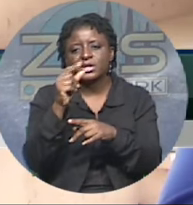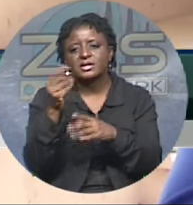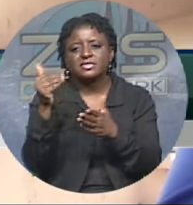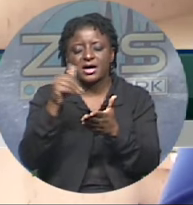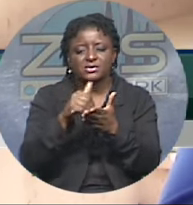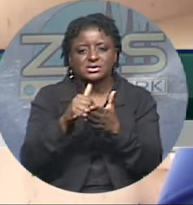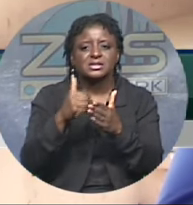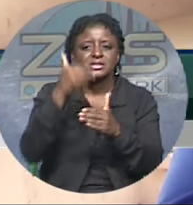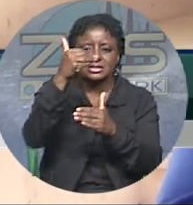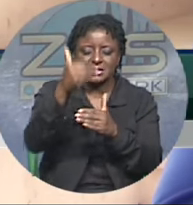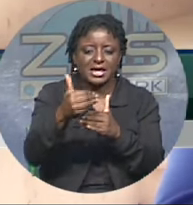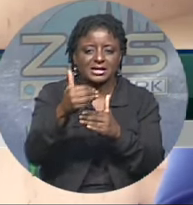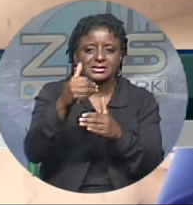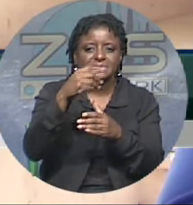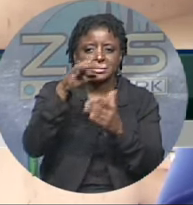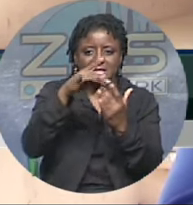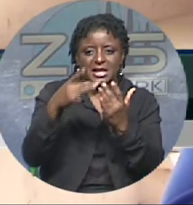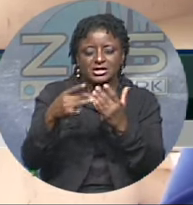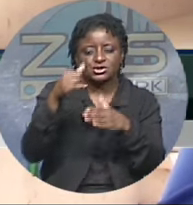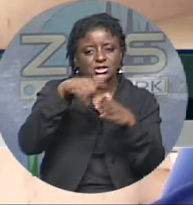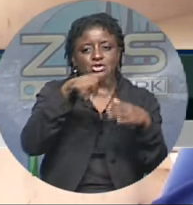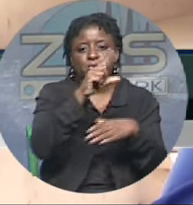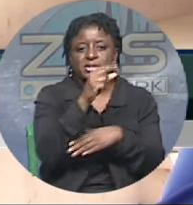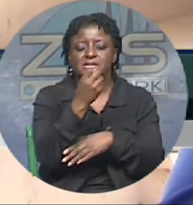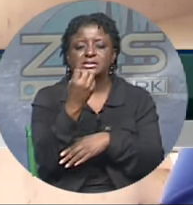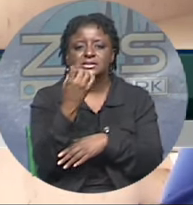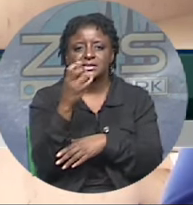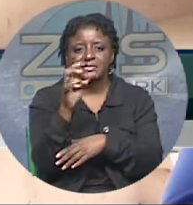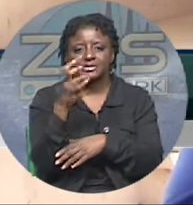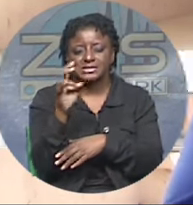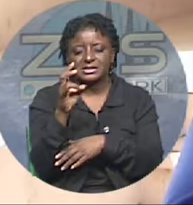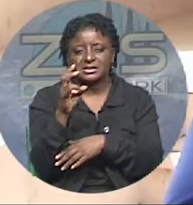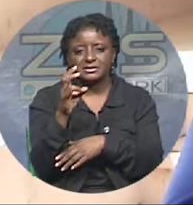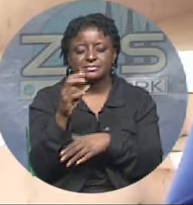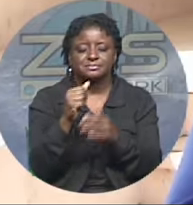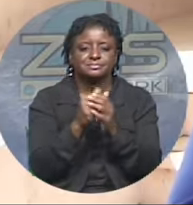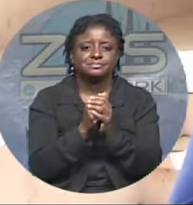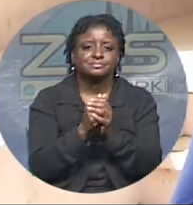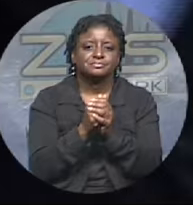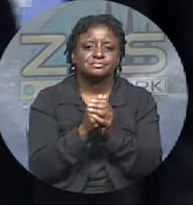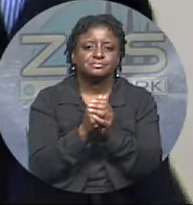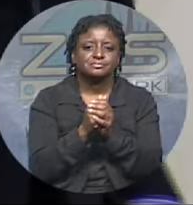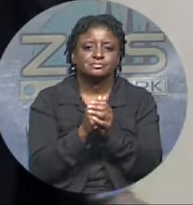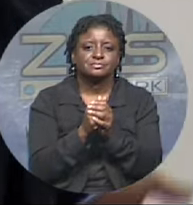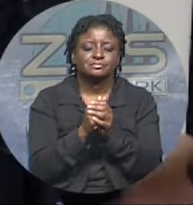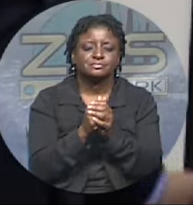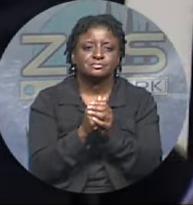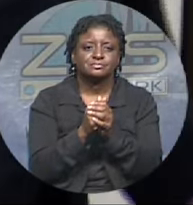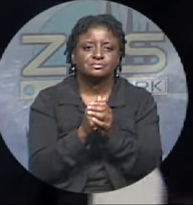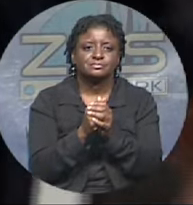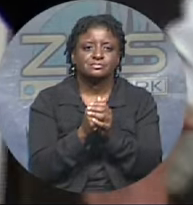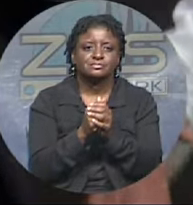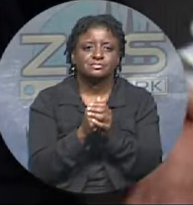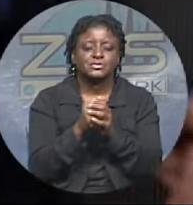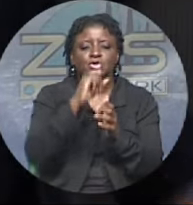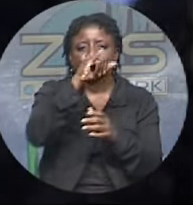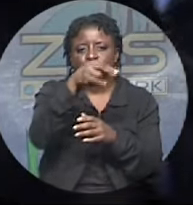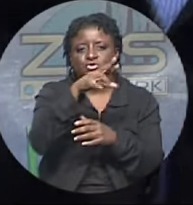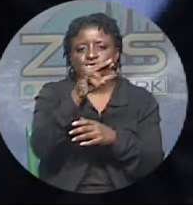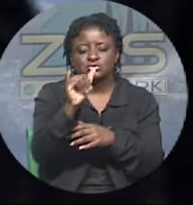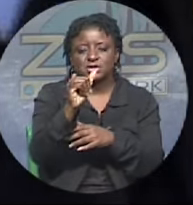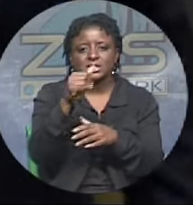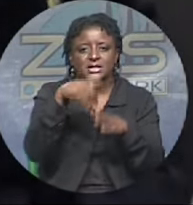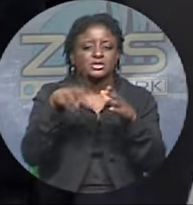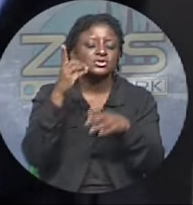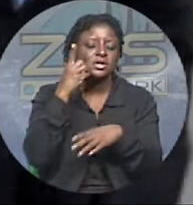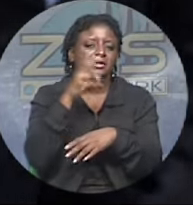election. That's come 2017. Carla Palmer, ZNS Network News. Jurors in the Donna Facili murder